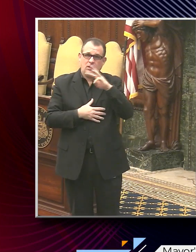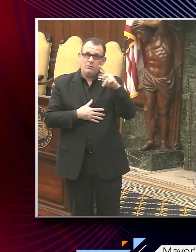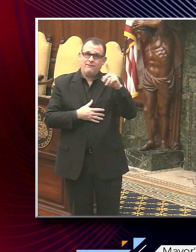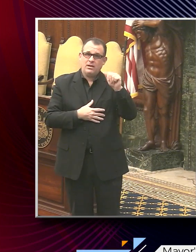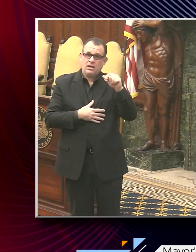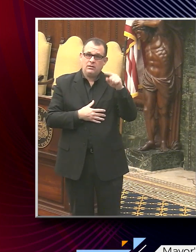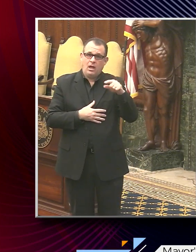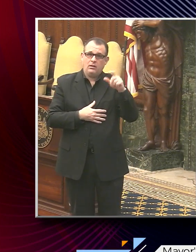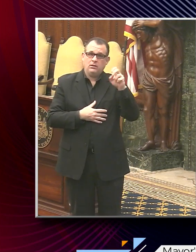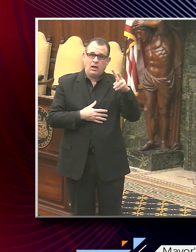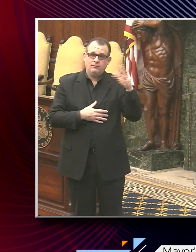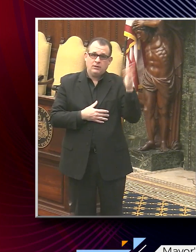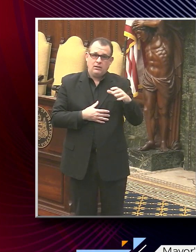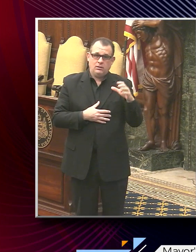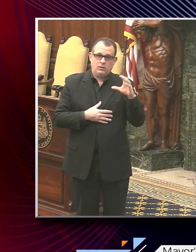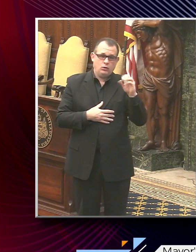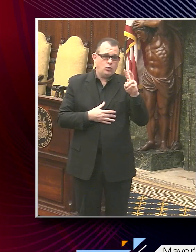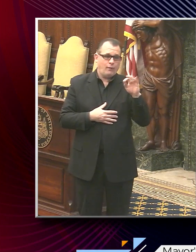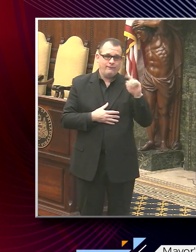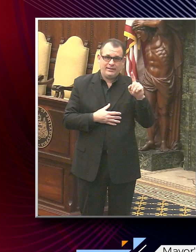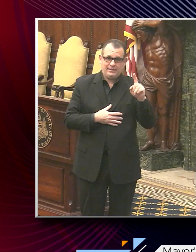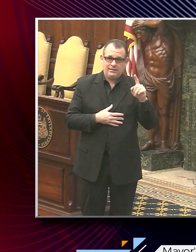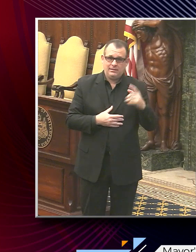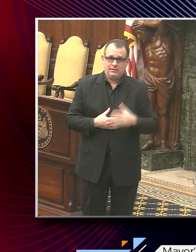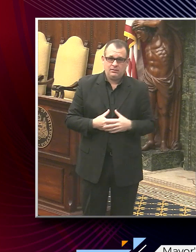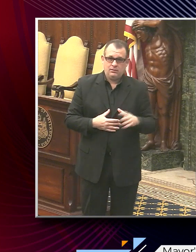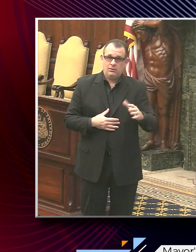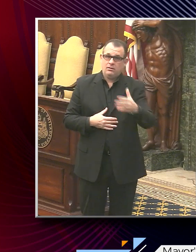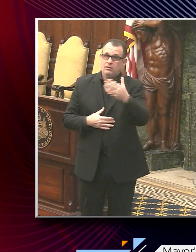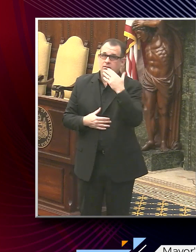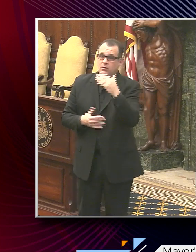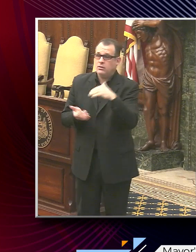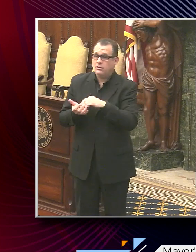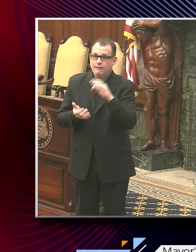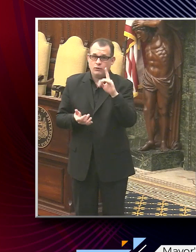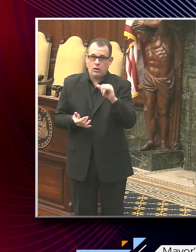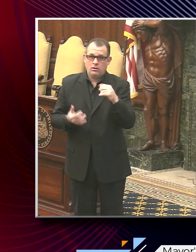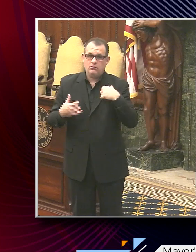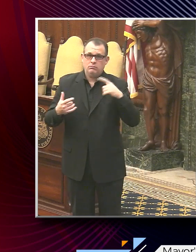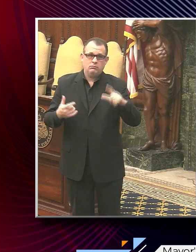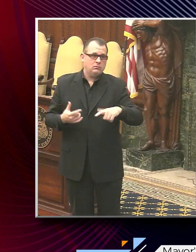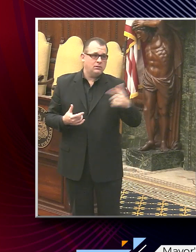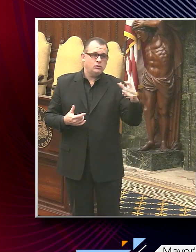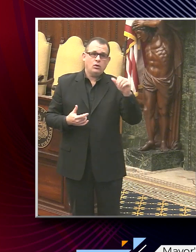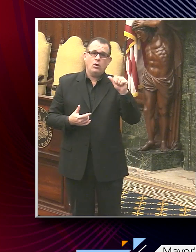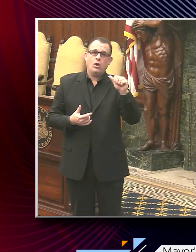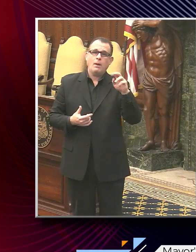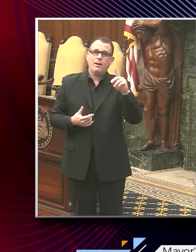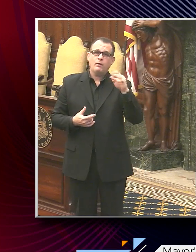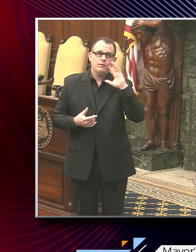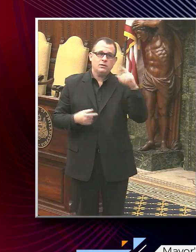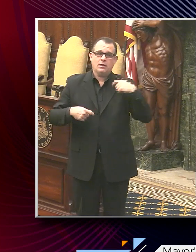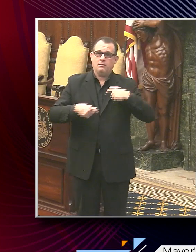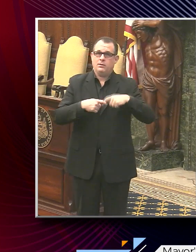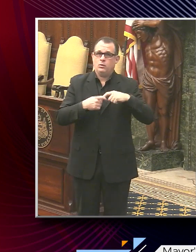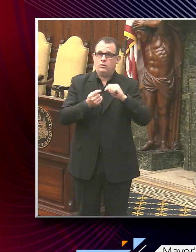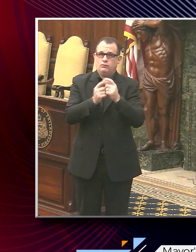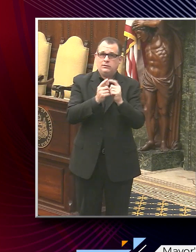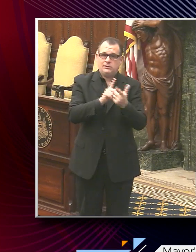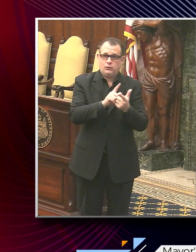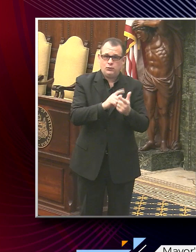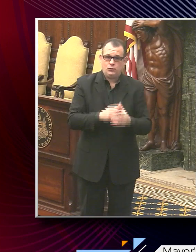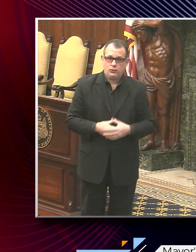www.phila.gov/COVID. Thanks. Thank you, Dr. Farley. Now we'll turn it over to Armando to provide the Spanish language translation of